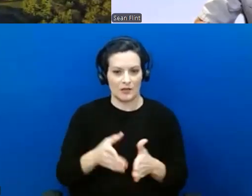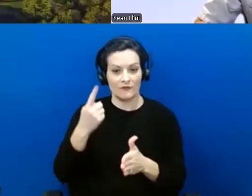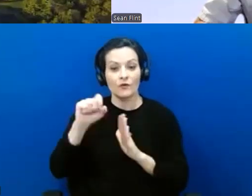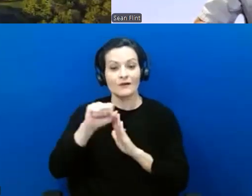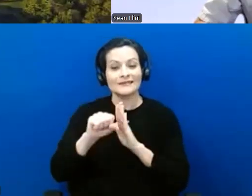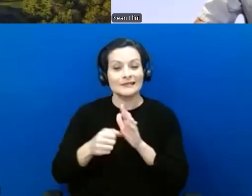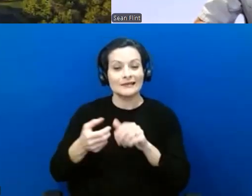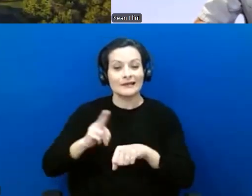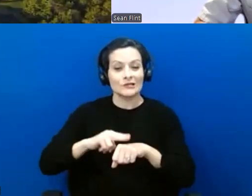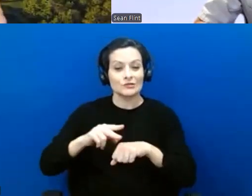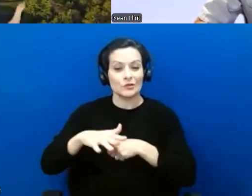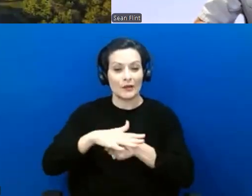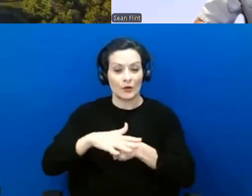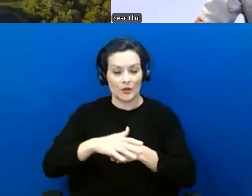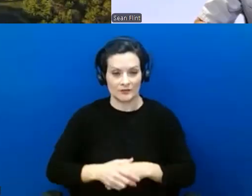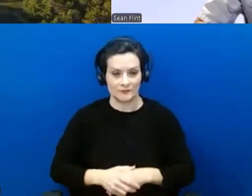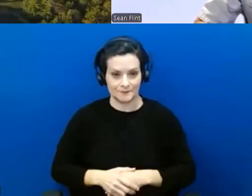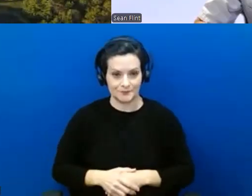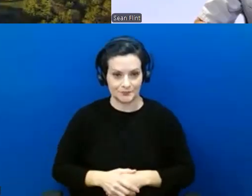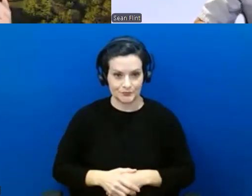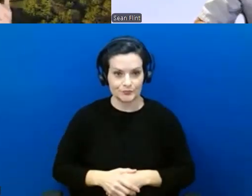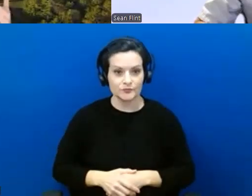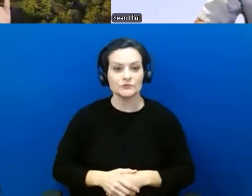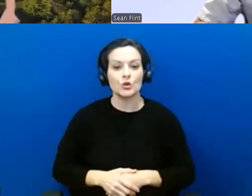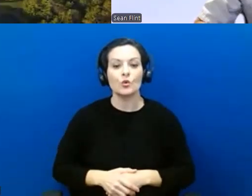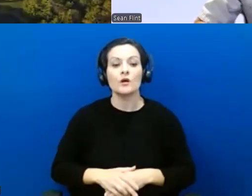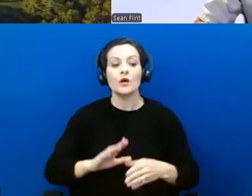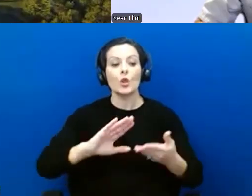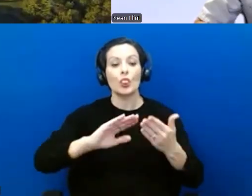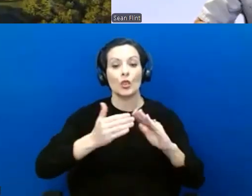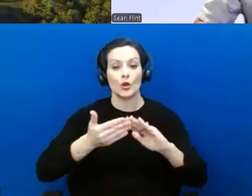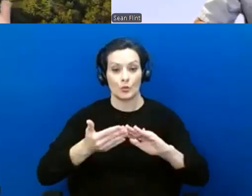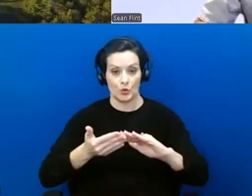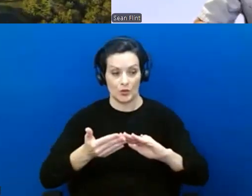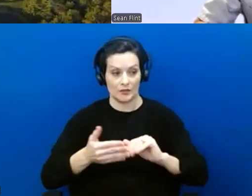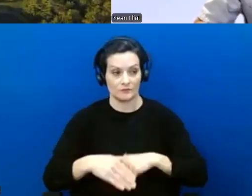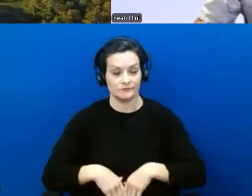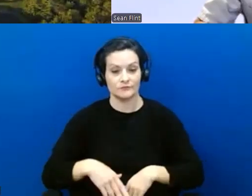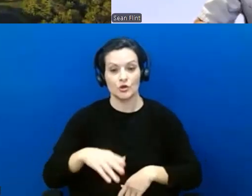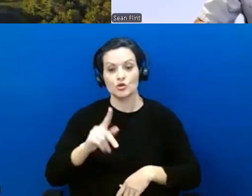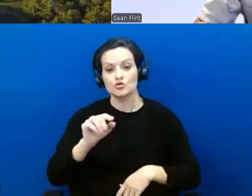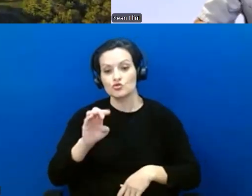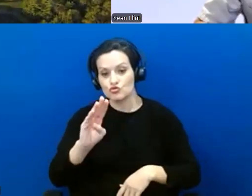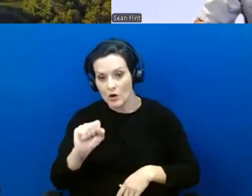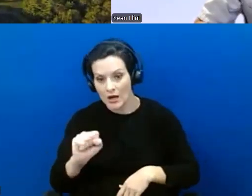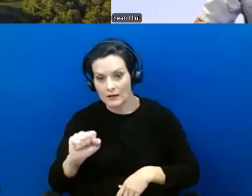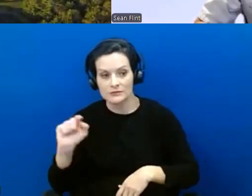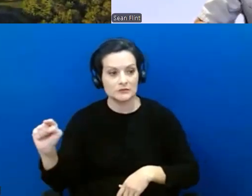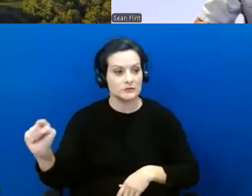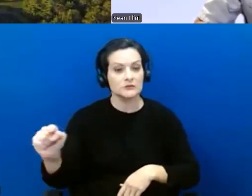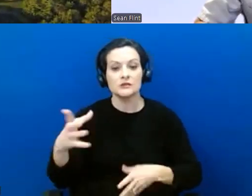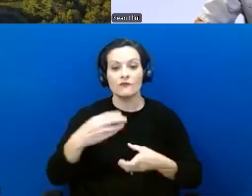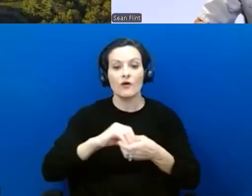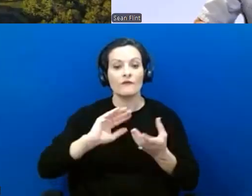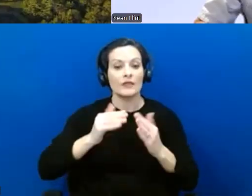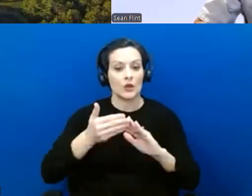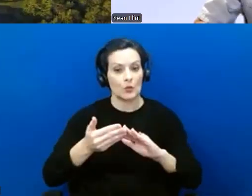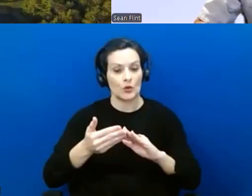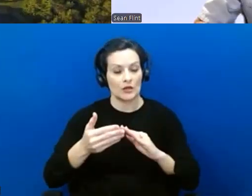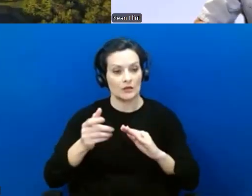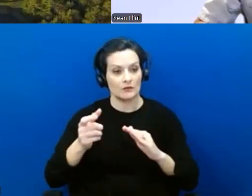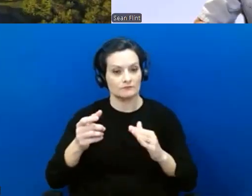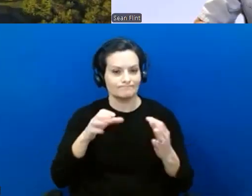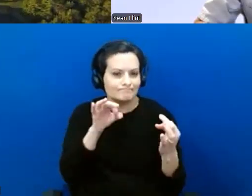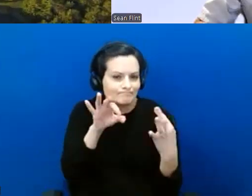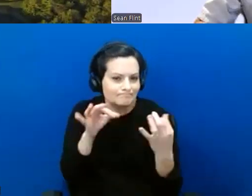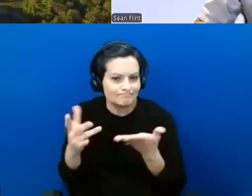area and listen to the community of tribal members and other community members who were very interested in being